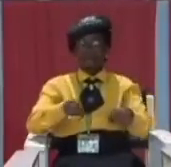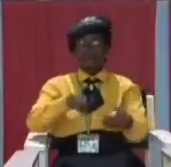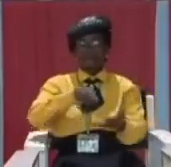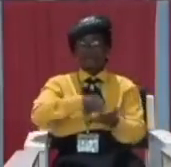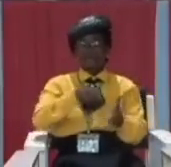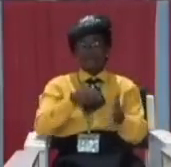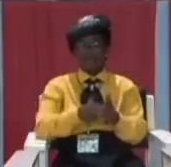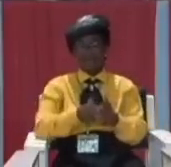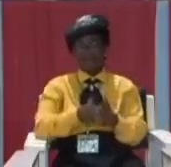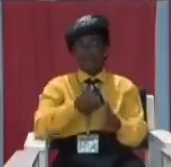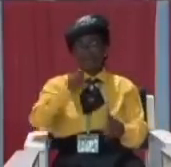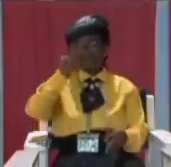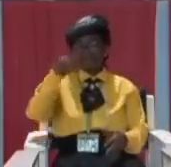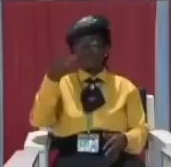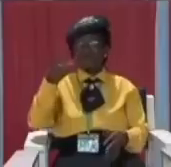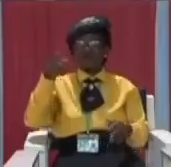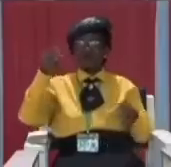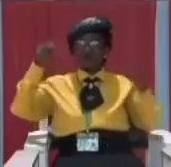second wind.